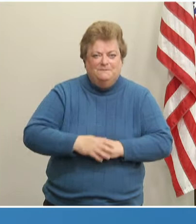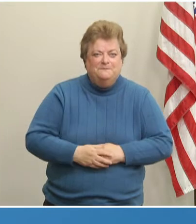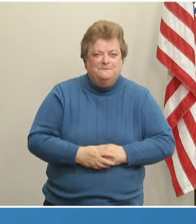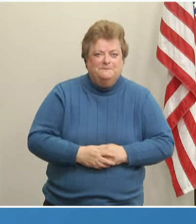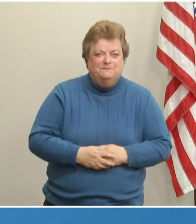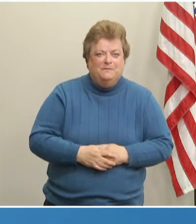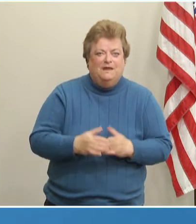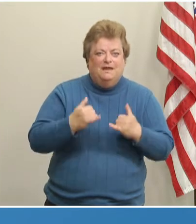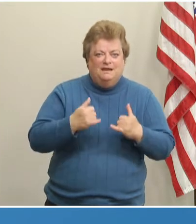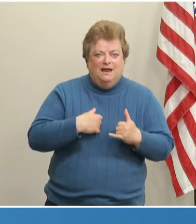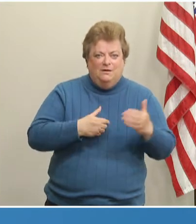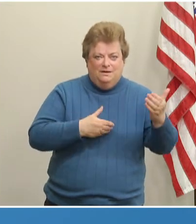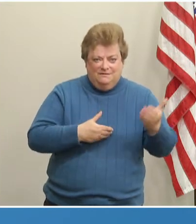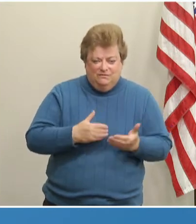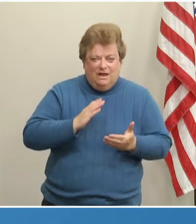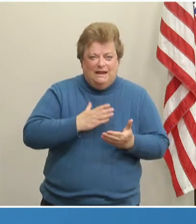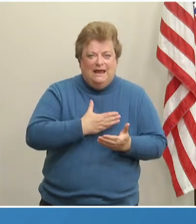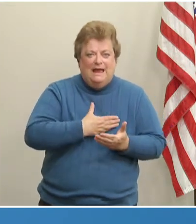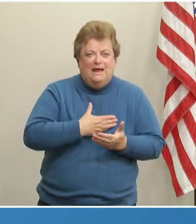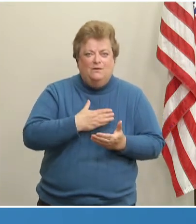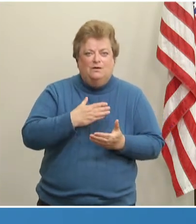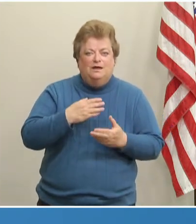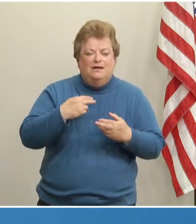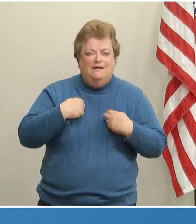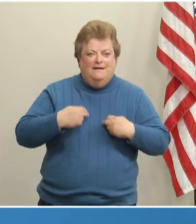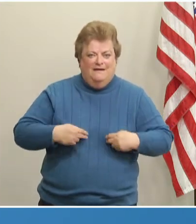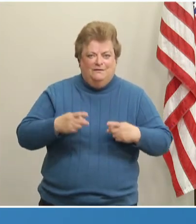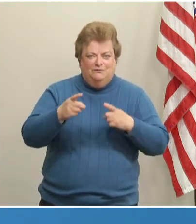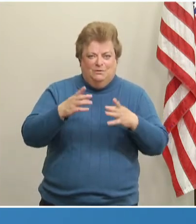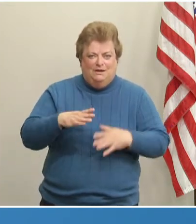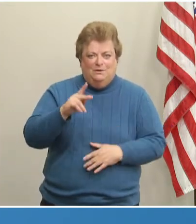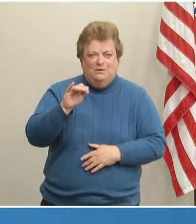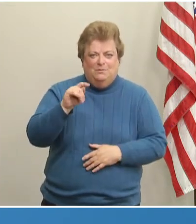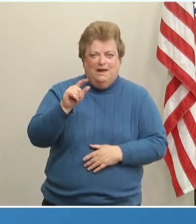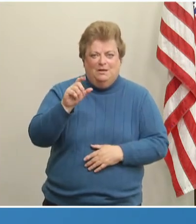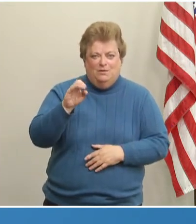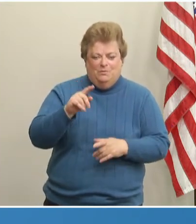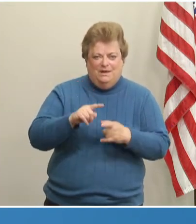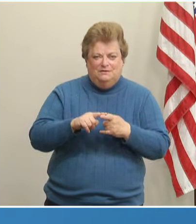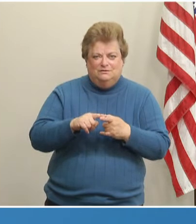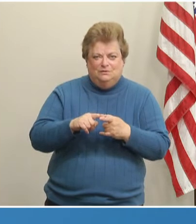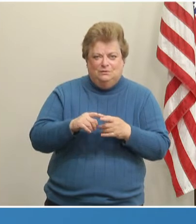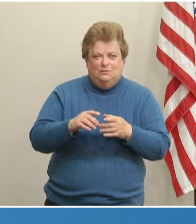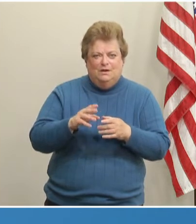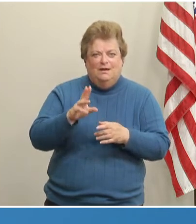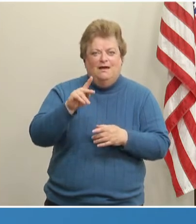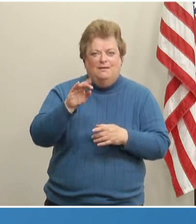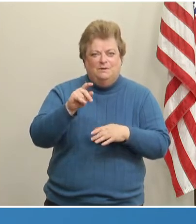our caring and committed Health Director, Pat Lopez, to come forward and to update us on local conditions.